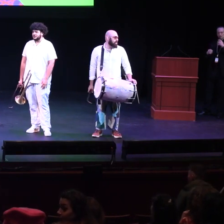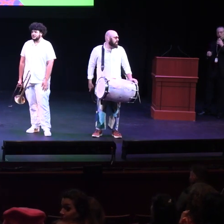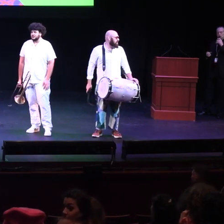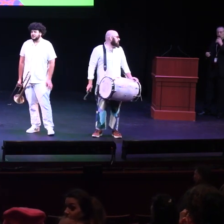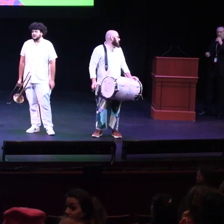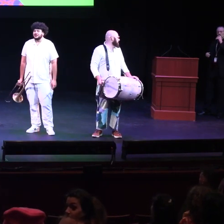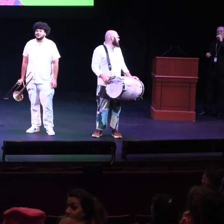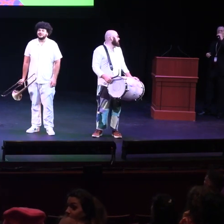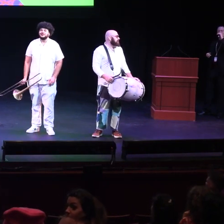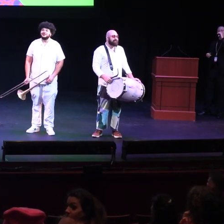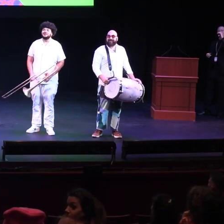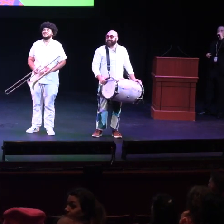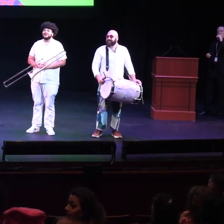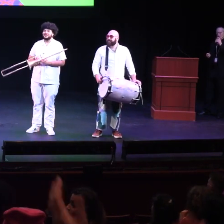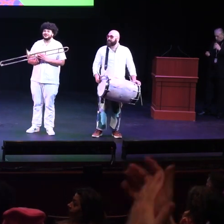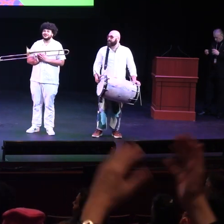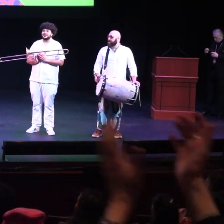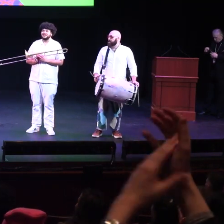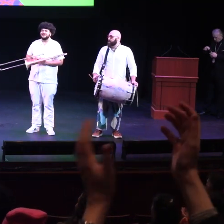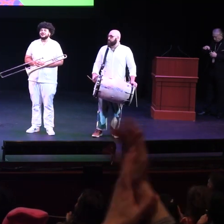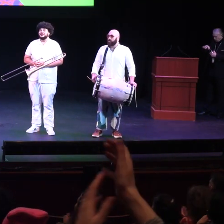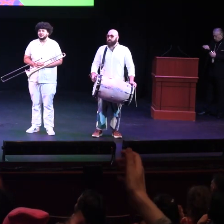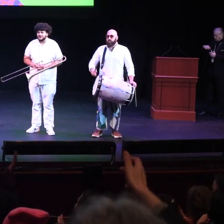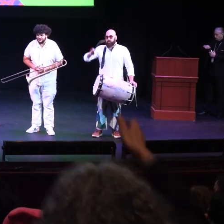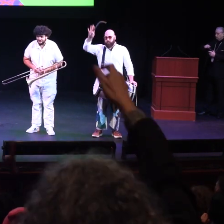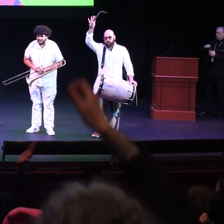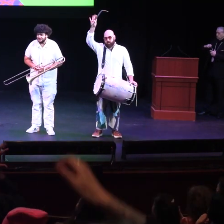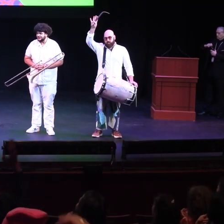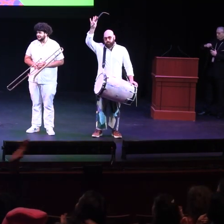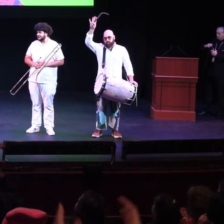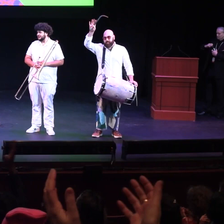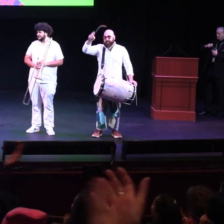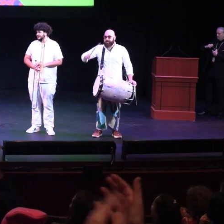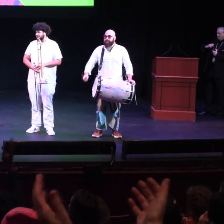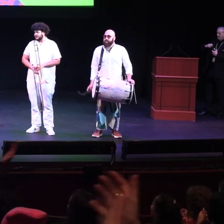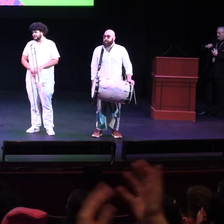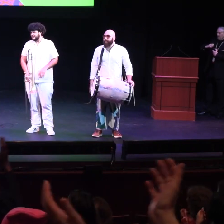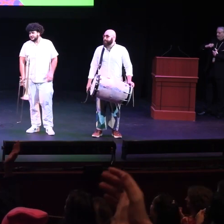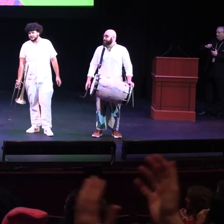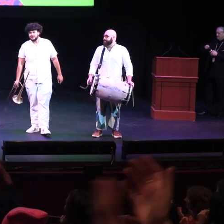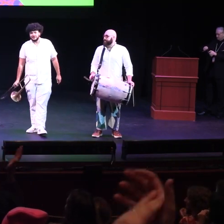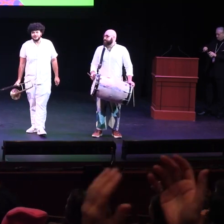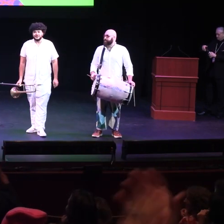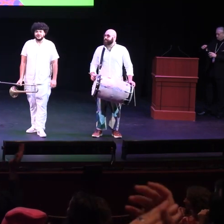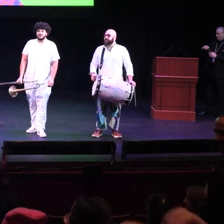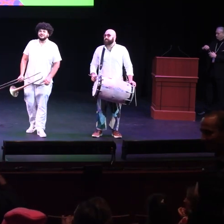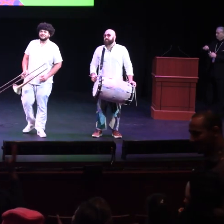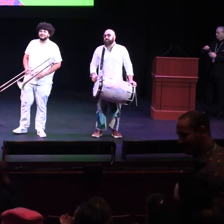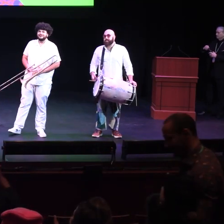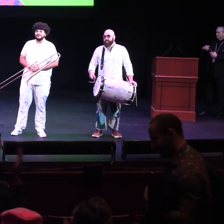this. This is the Love Force Ensemble. Give it up for Julia, David, Allison,